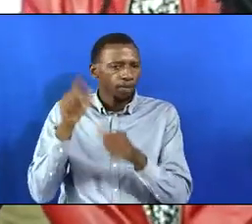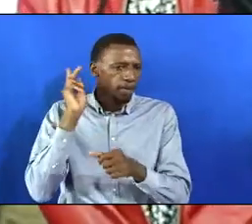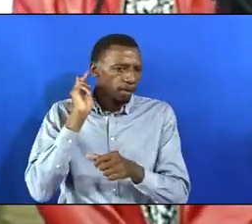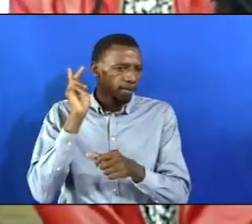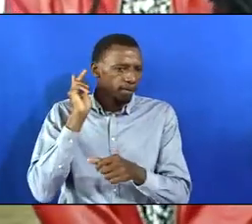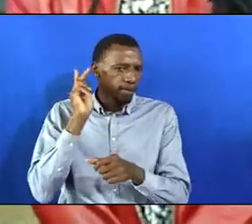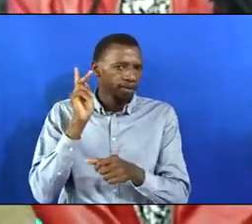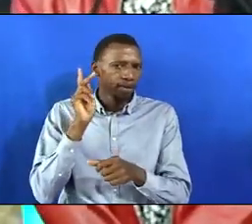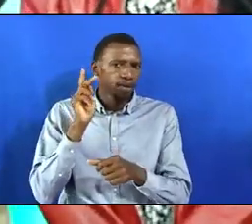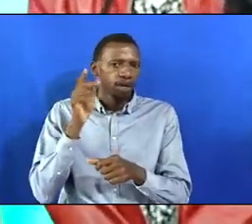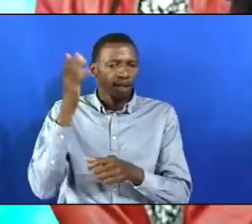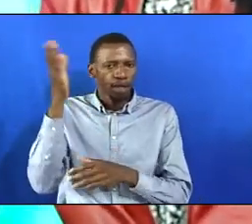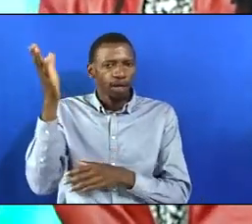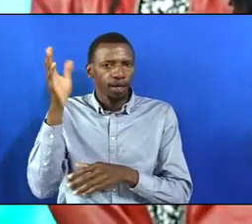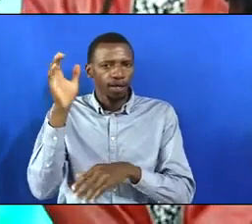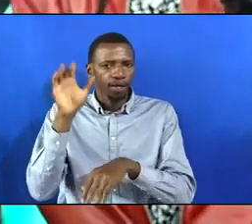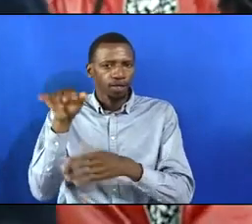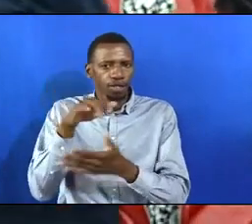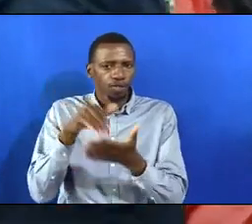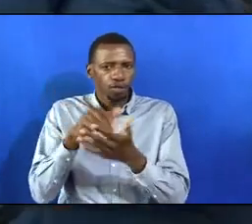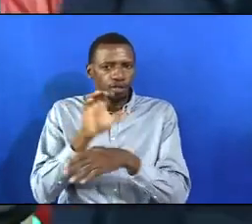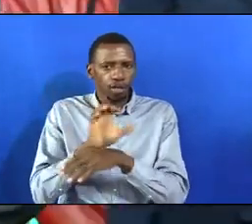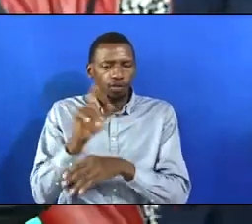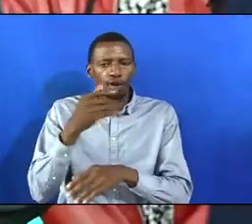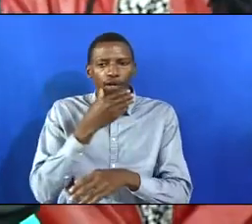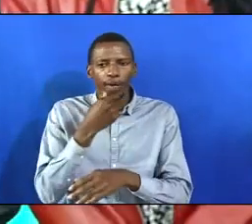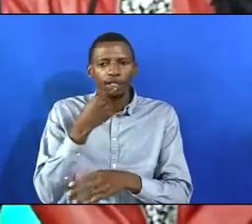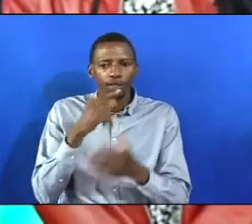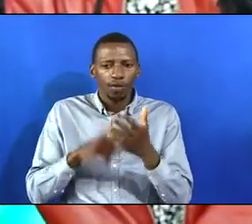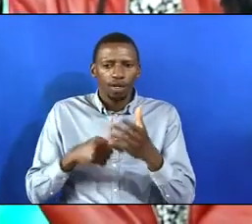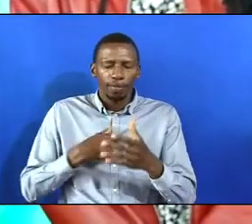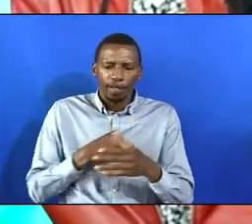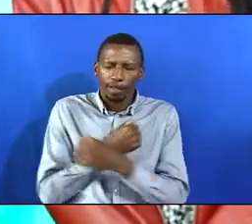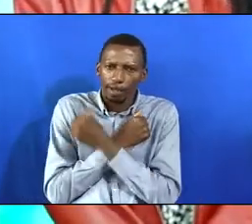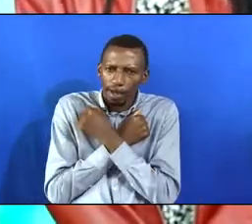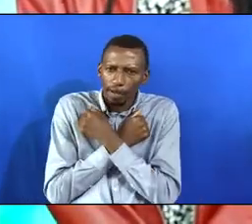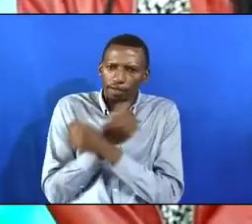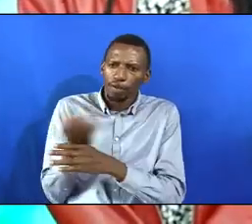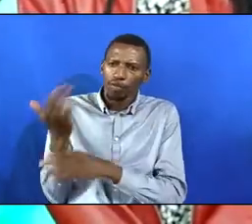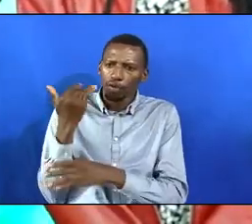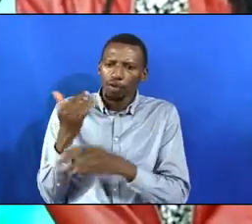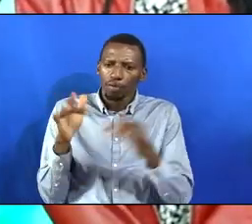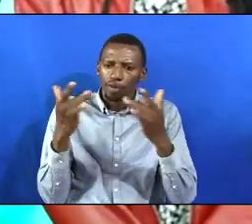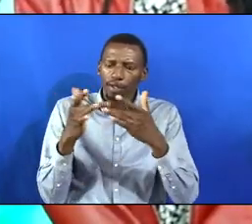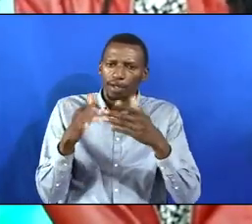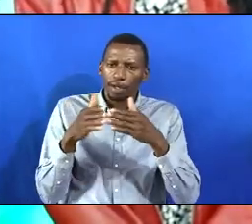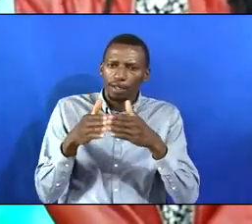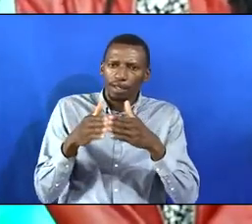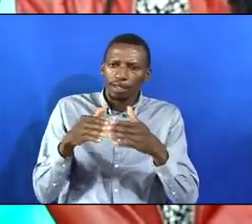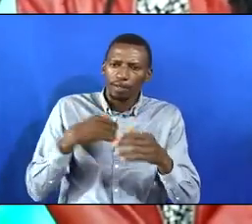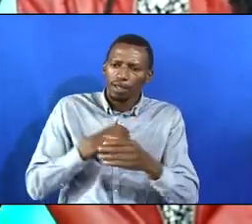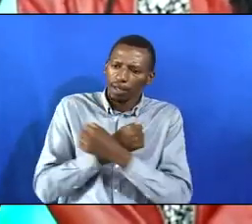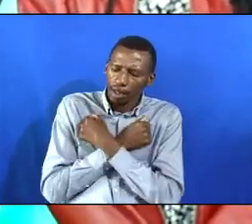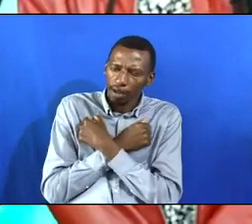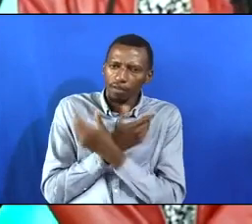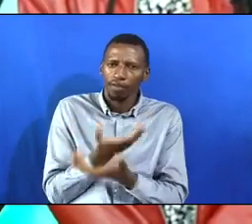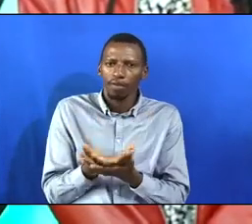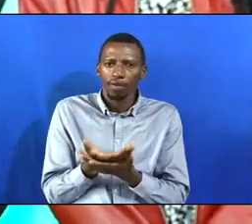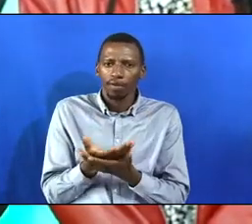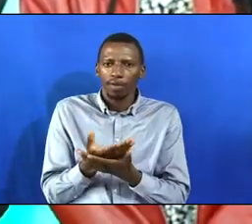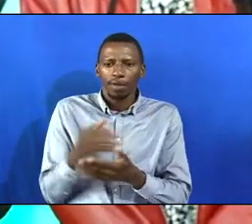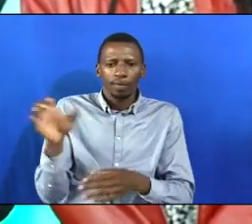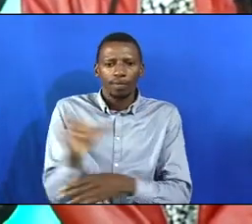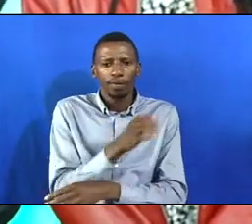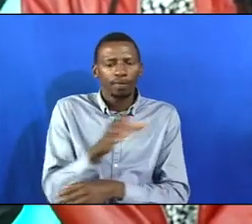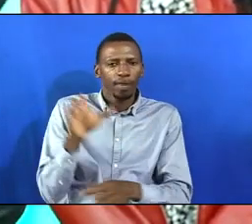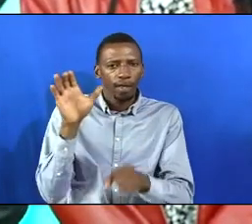to pornography, immorality, drinking. Is there a chance I'll ever get to heaven? I said, 100% if you confess your